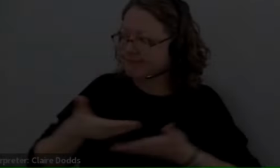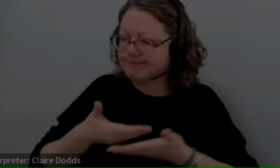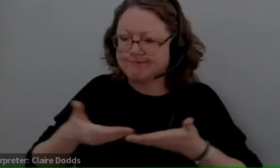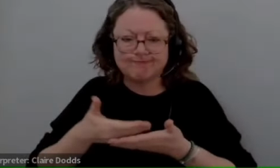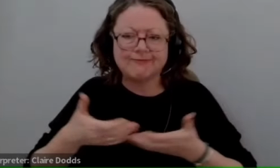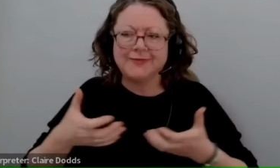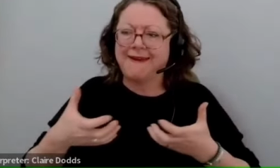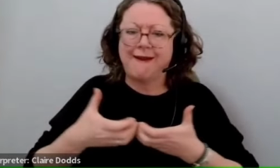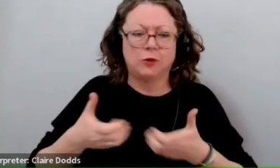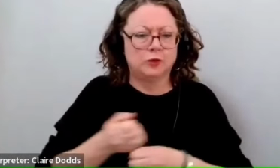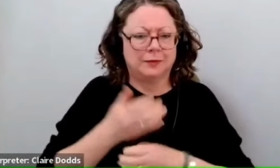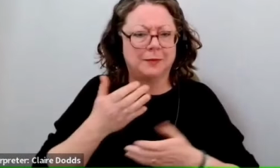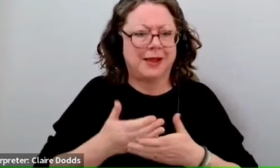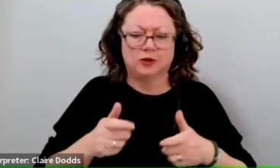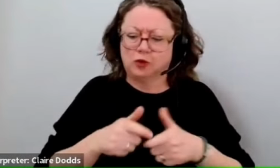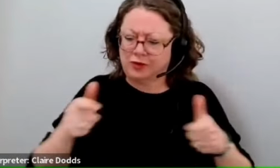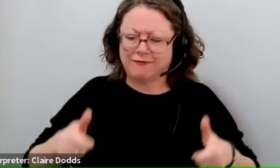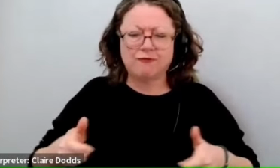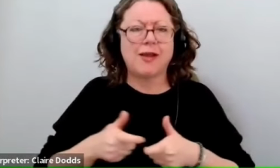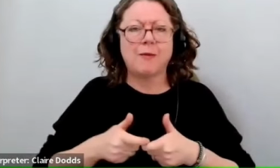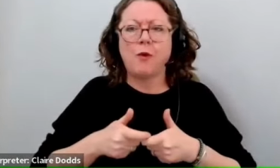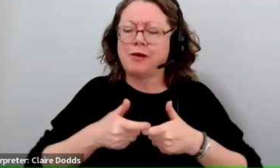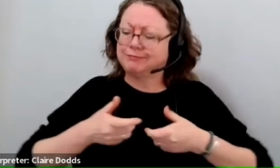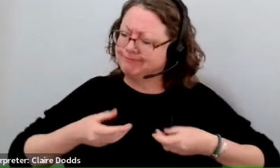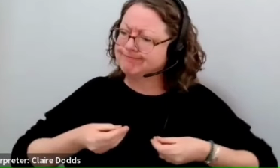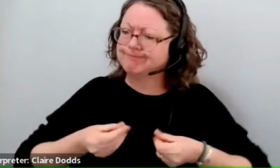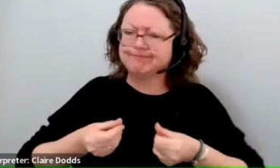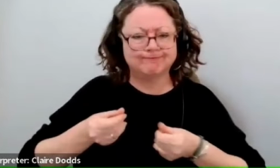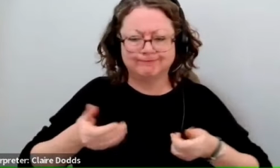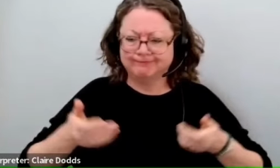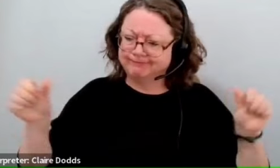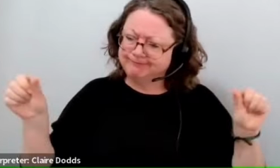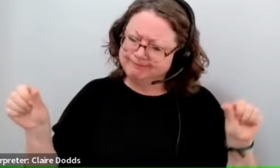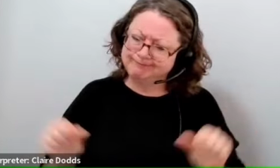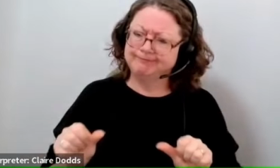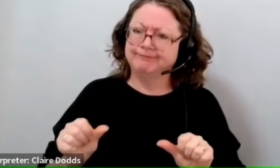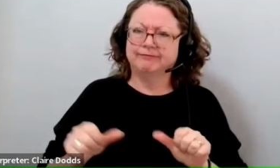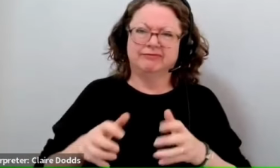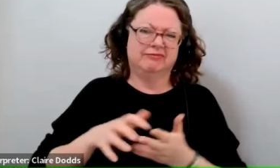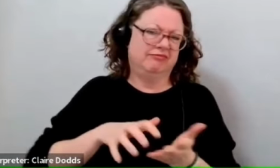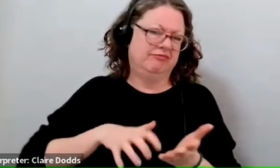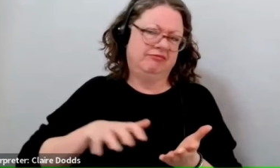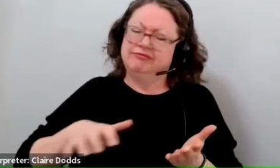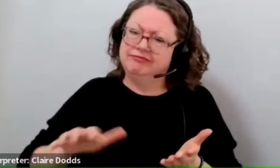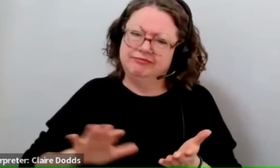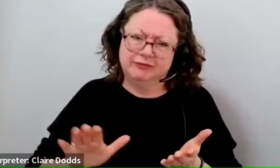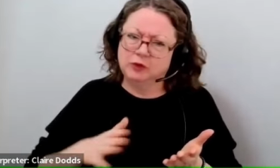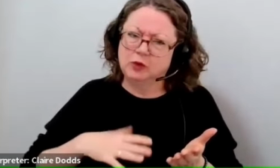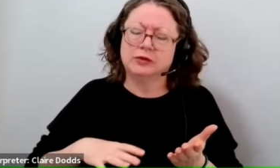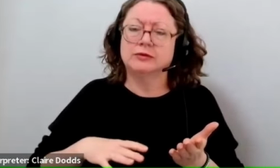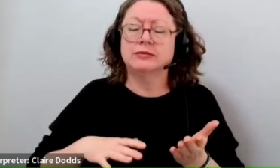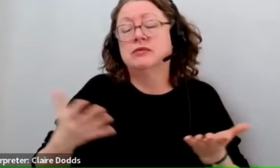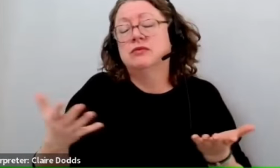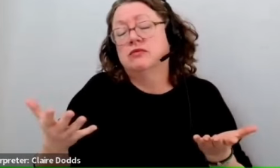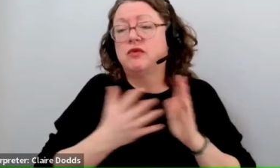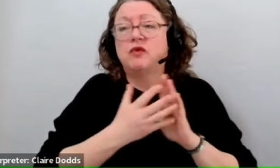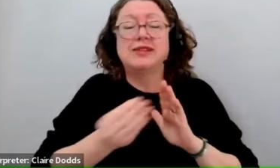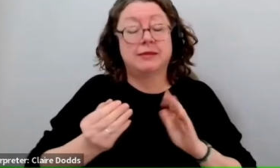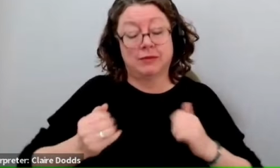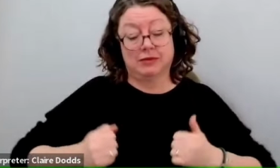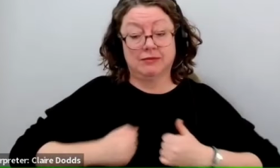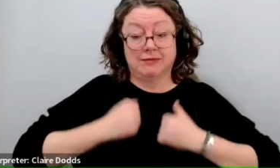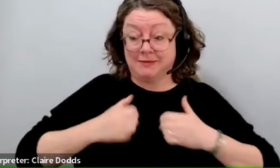So the working group have spent a great deal of time devising how to make this framework as streamlined as it possibly can. So